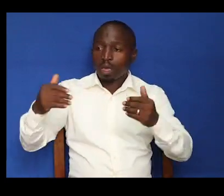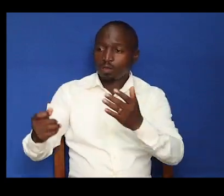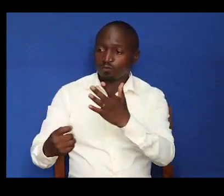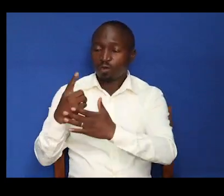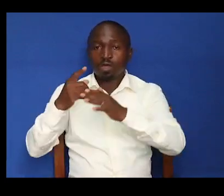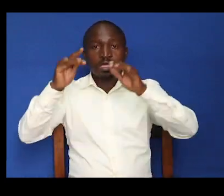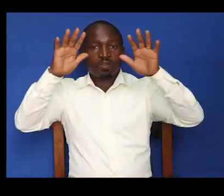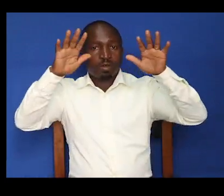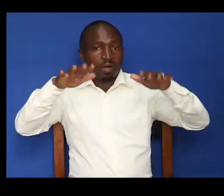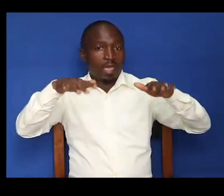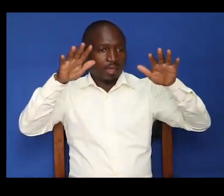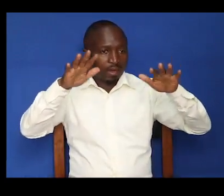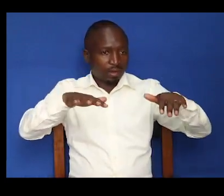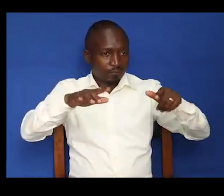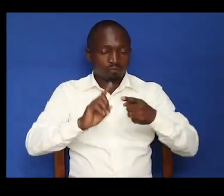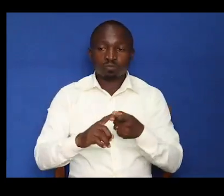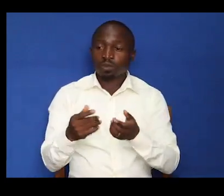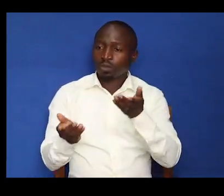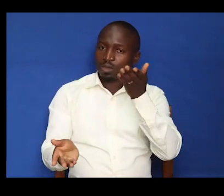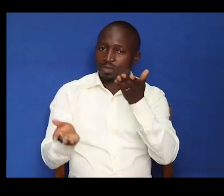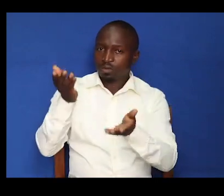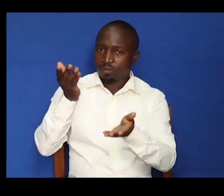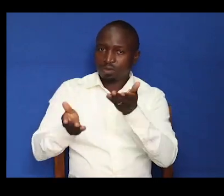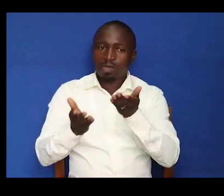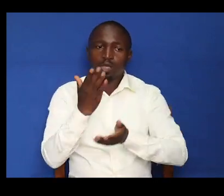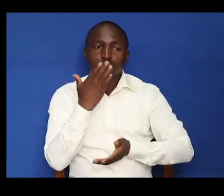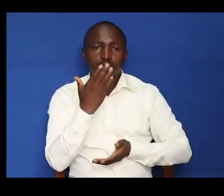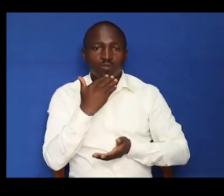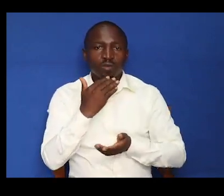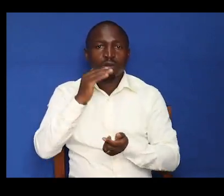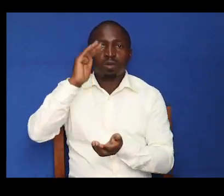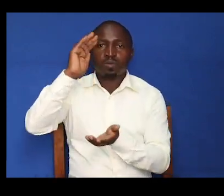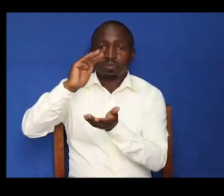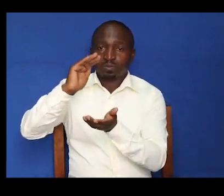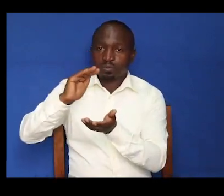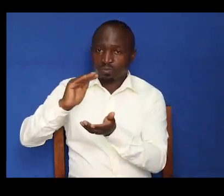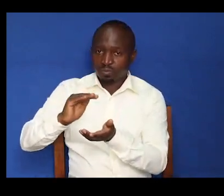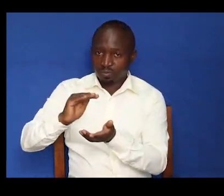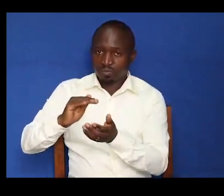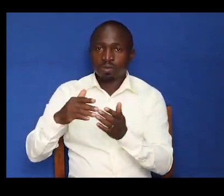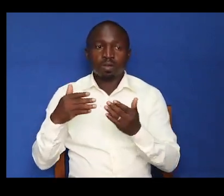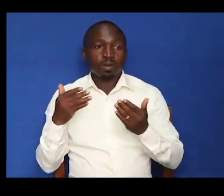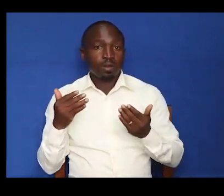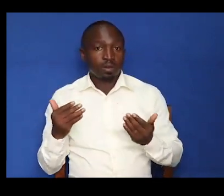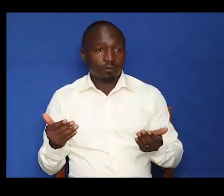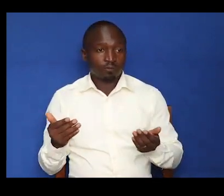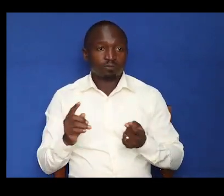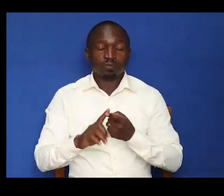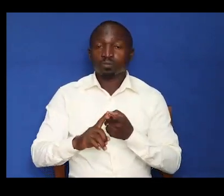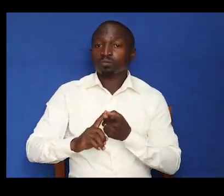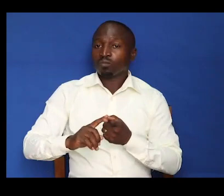of rainfall, degree of salinity diluted. Therefore, understanding